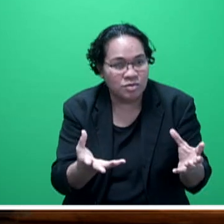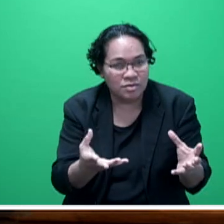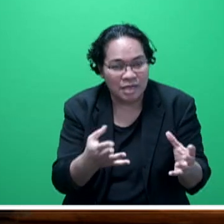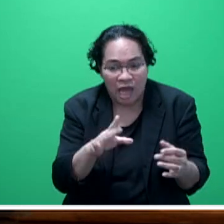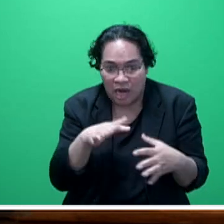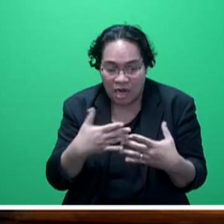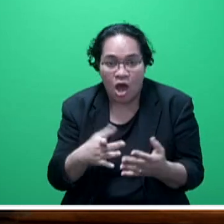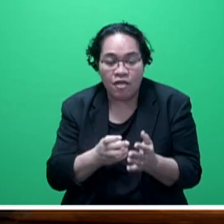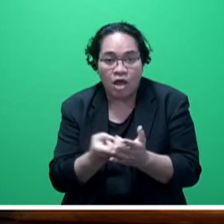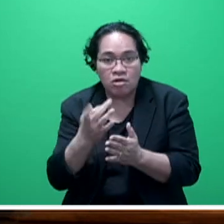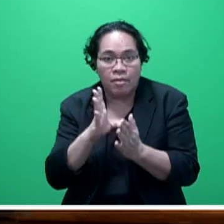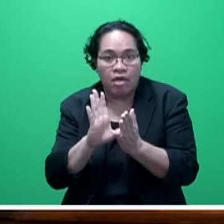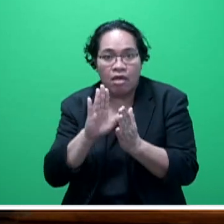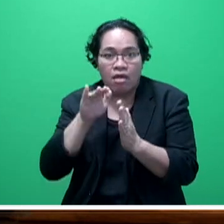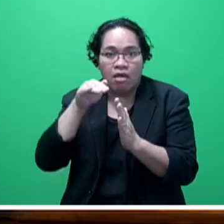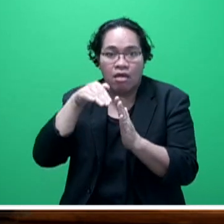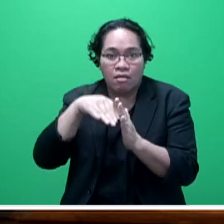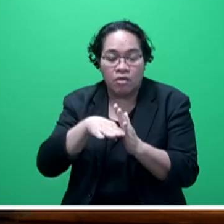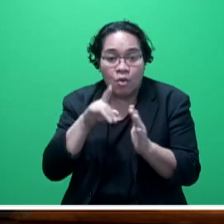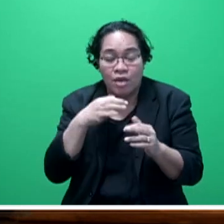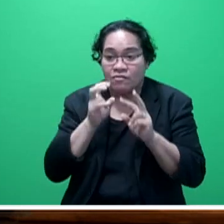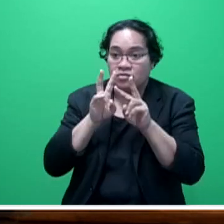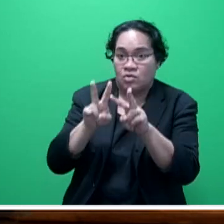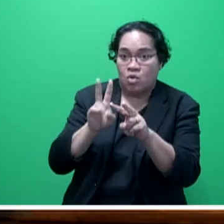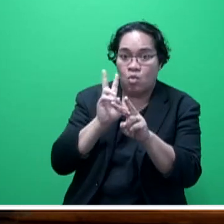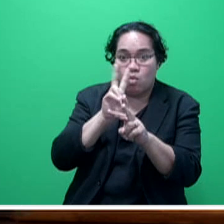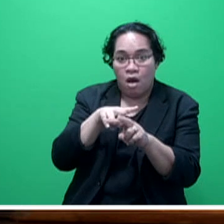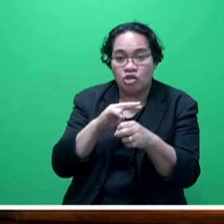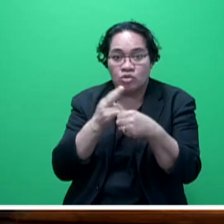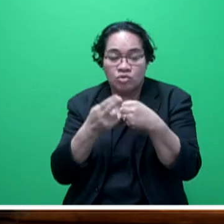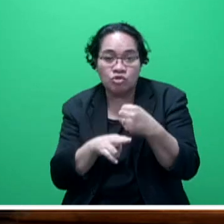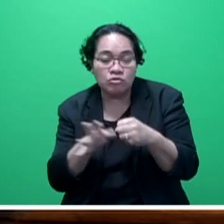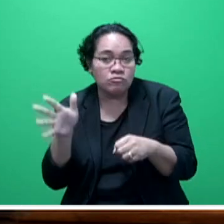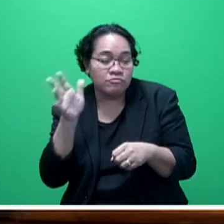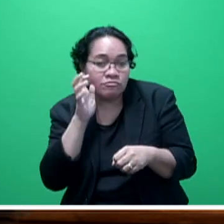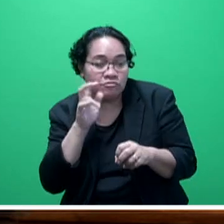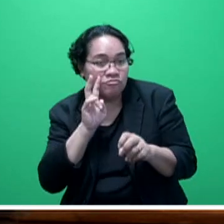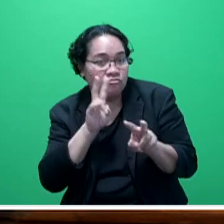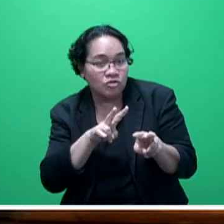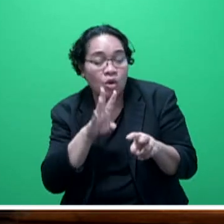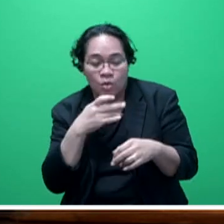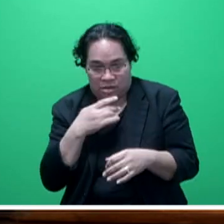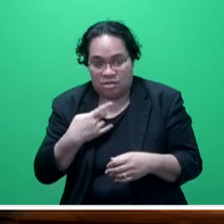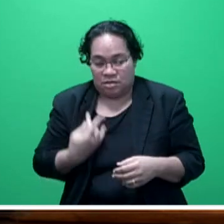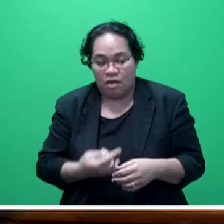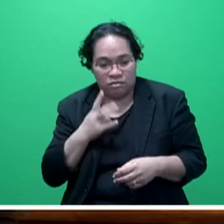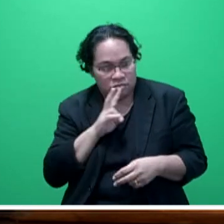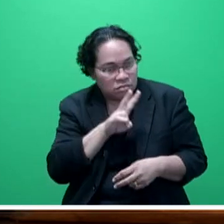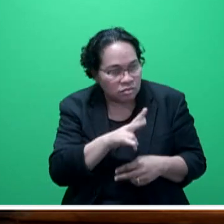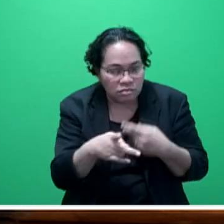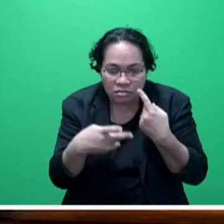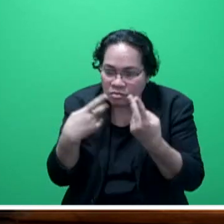downturn. We have seen in the media and physically seen while visiting our